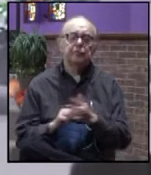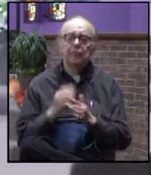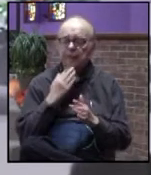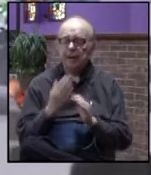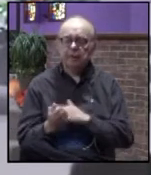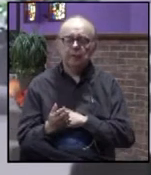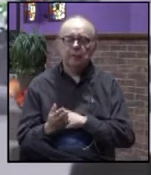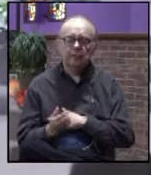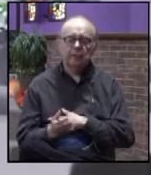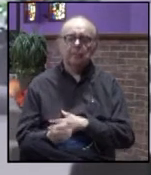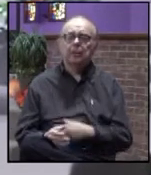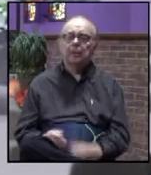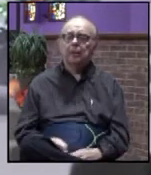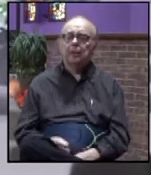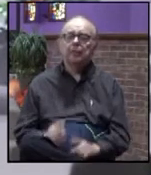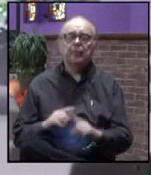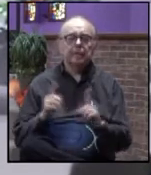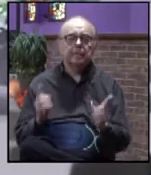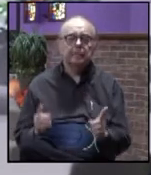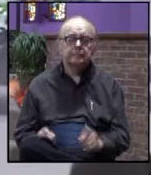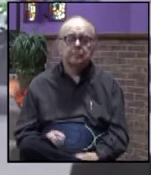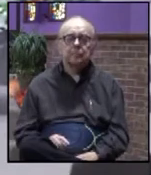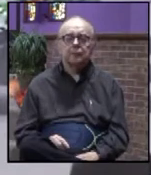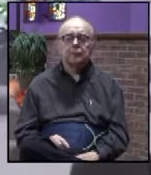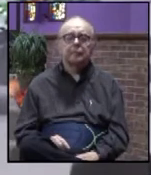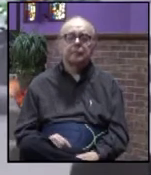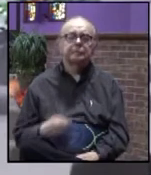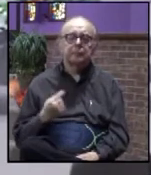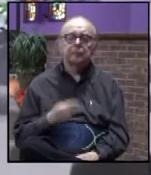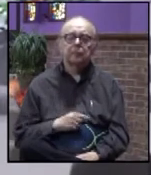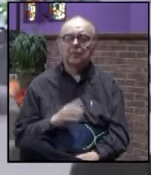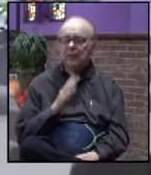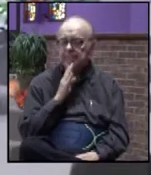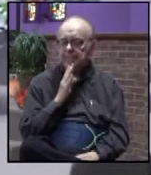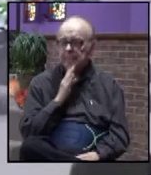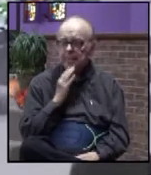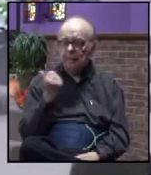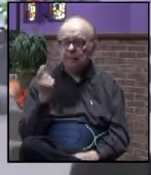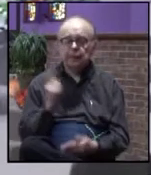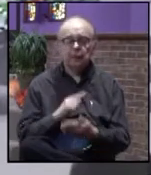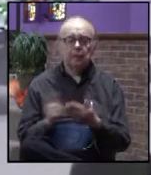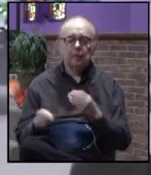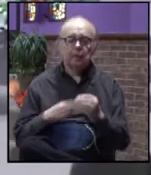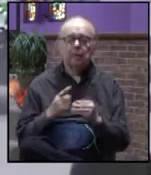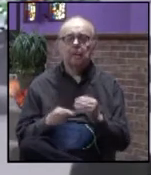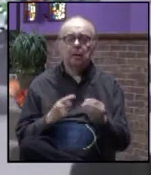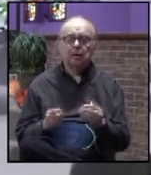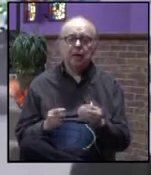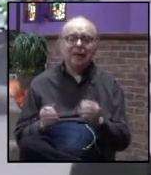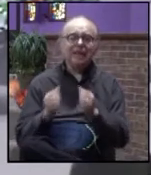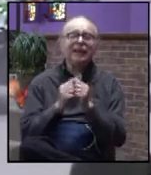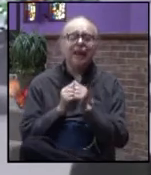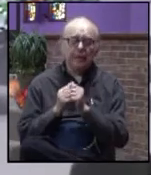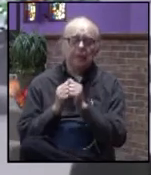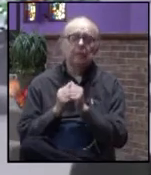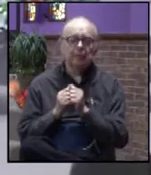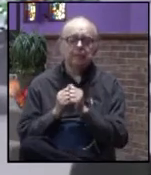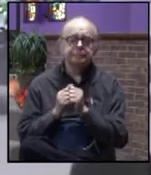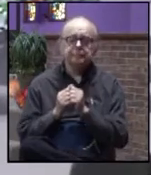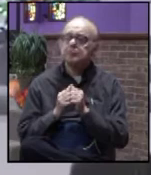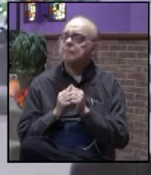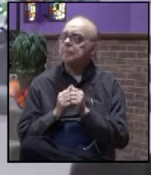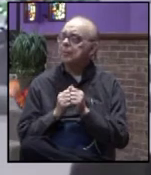We really do thank you. But we're going to talk for a few weeks about together.